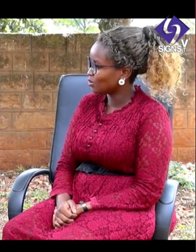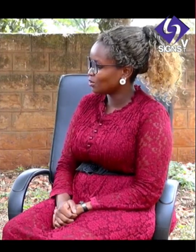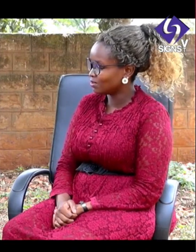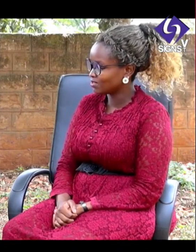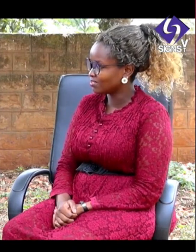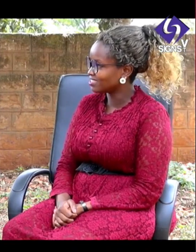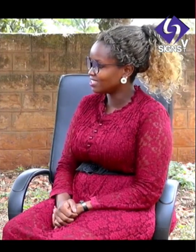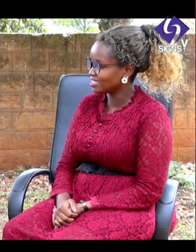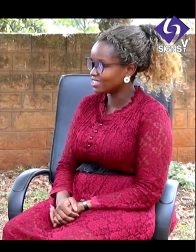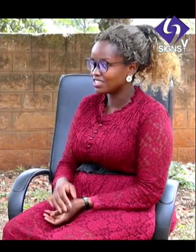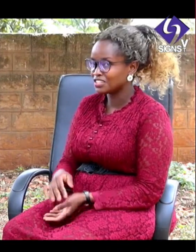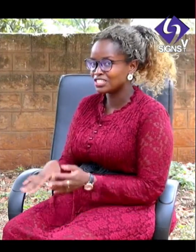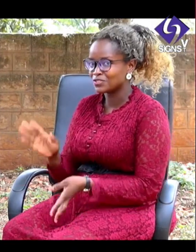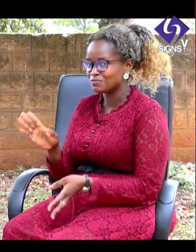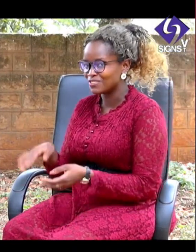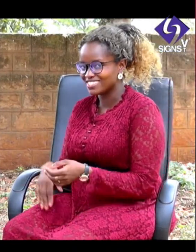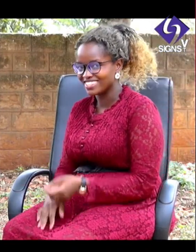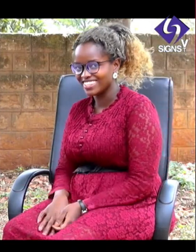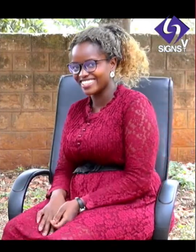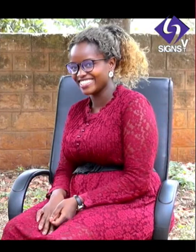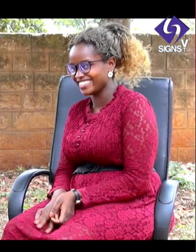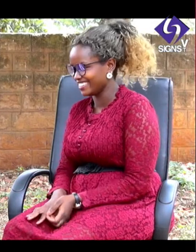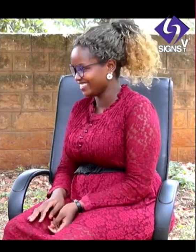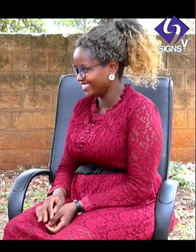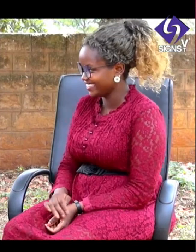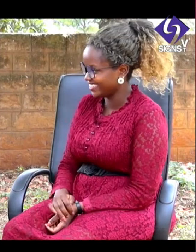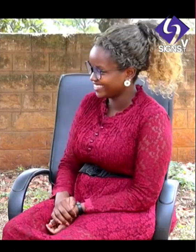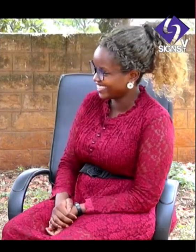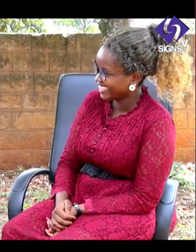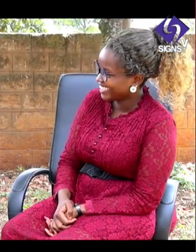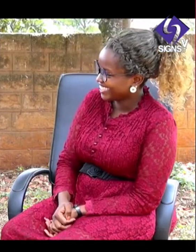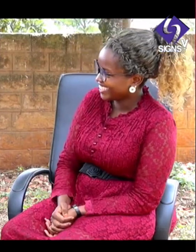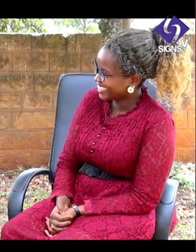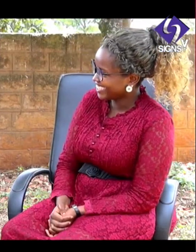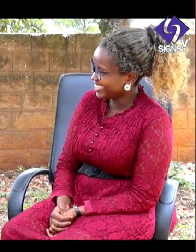Yes, yes. Oh, so it's just a natural beauty.